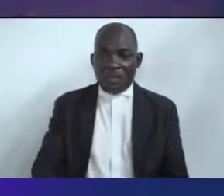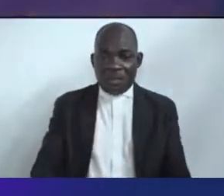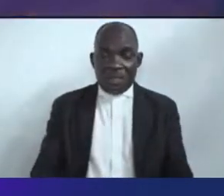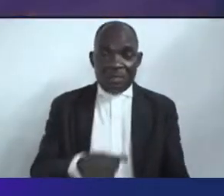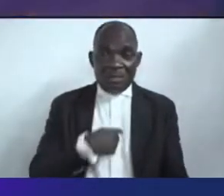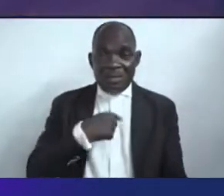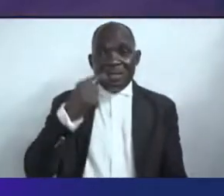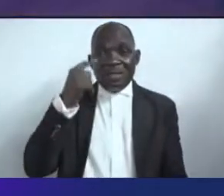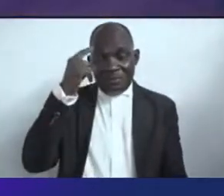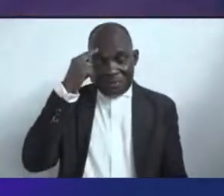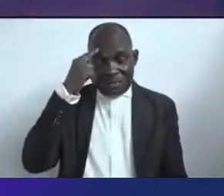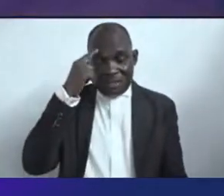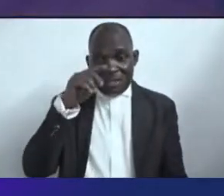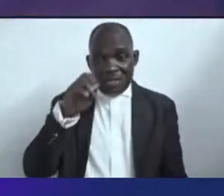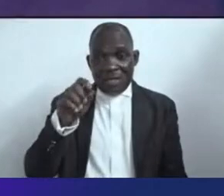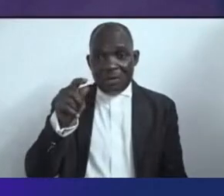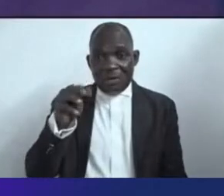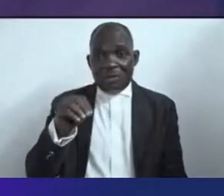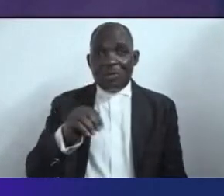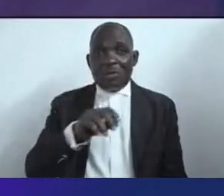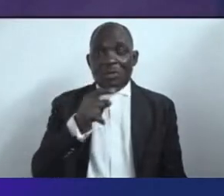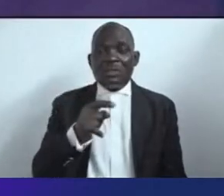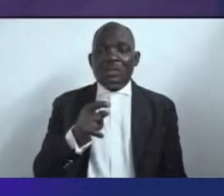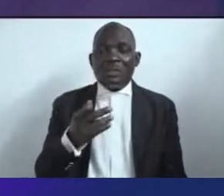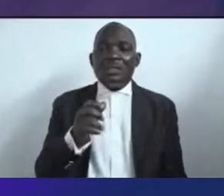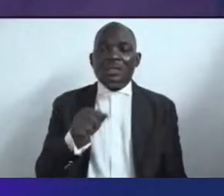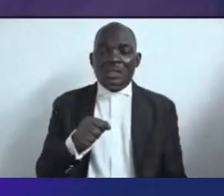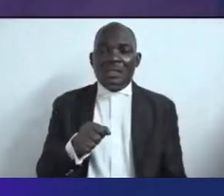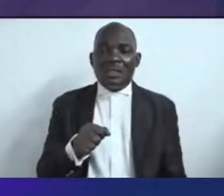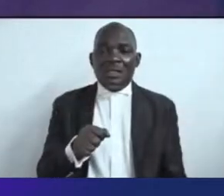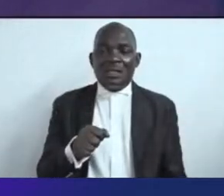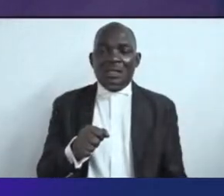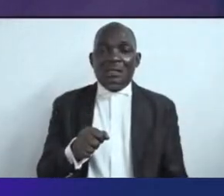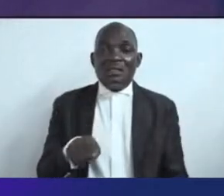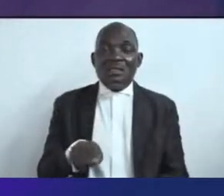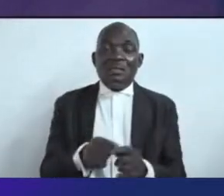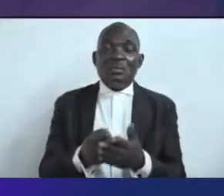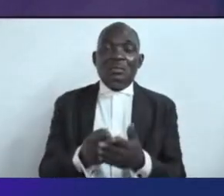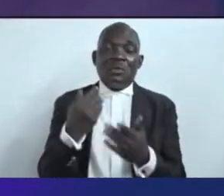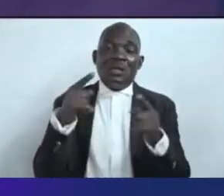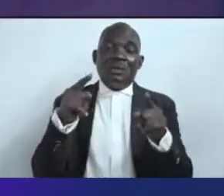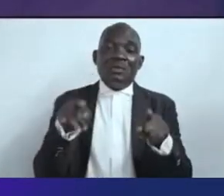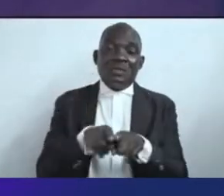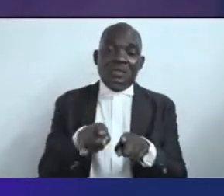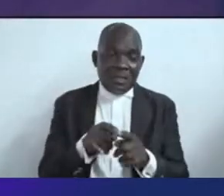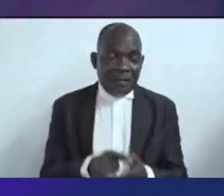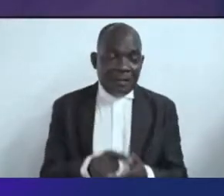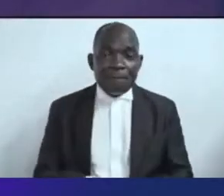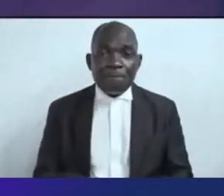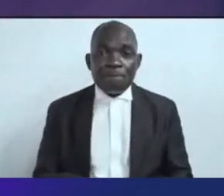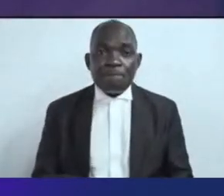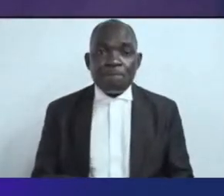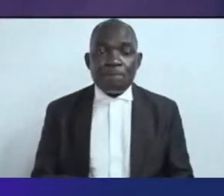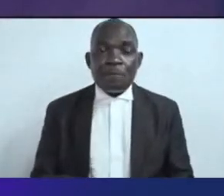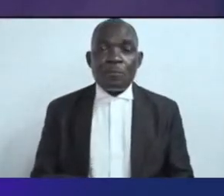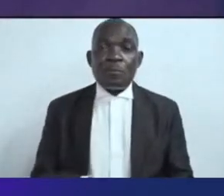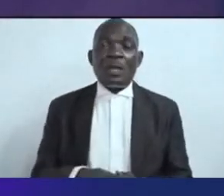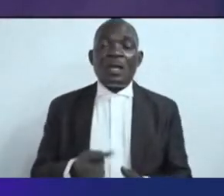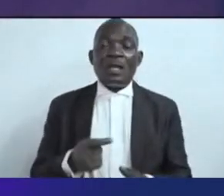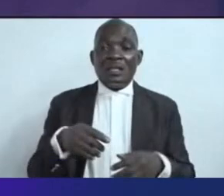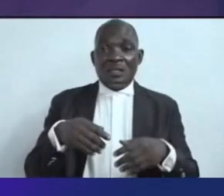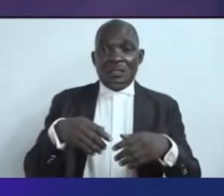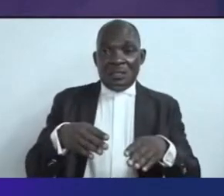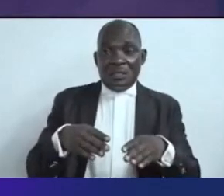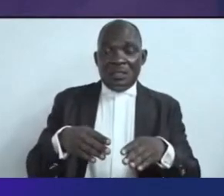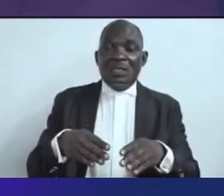think more or less re-echoes the earlier questions that came through, we have a trade surplus